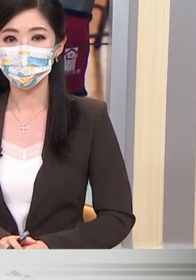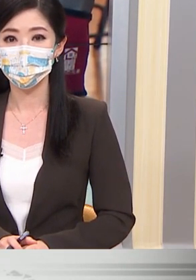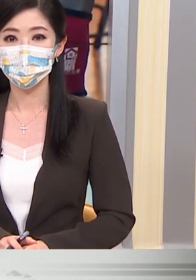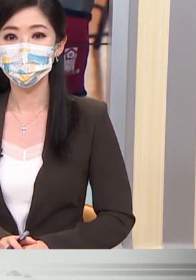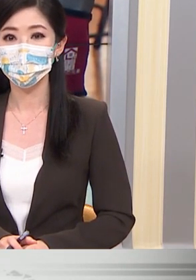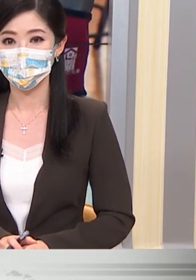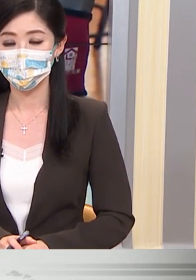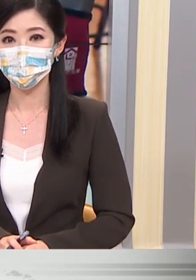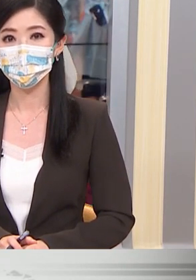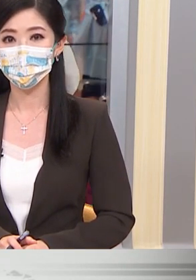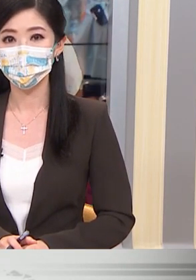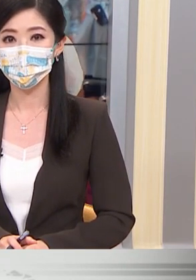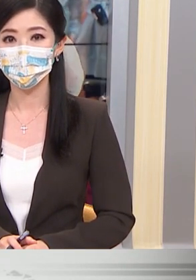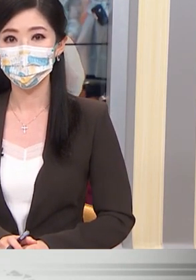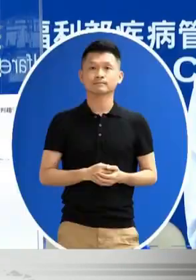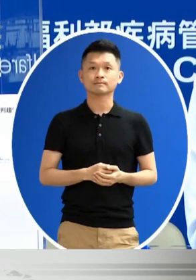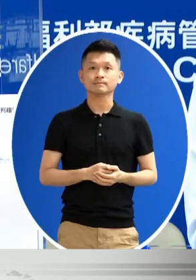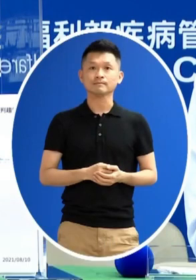to receive two doses.